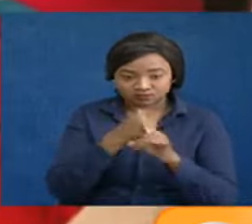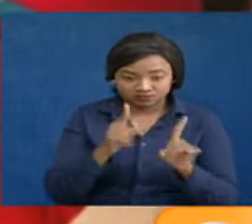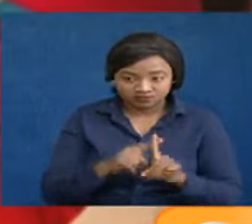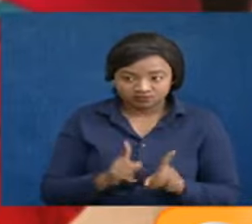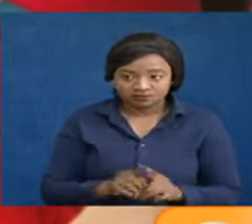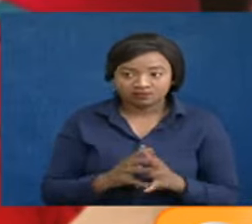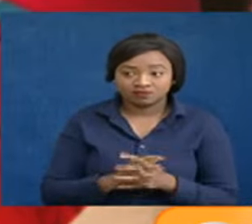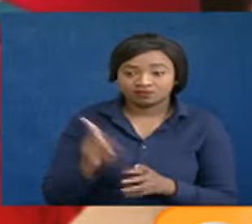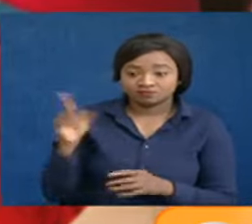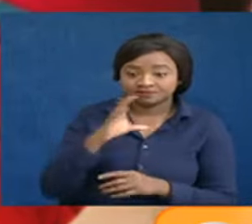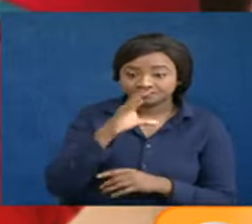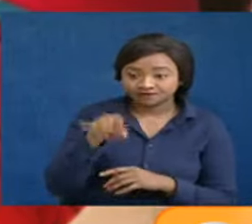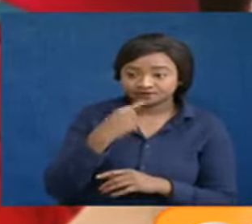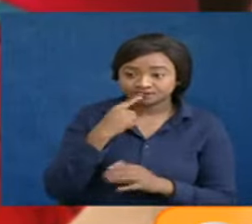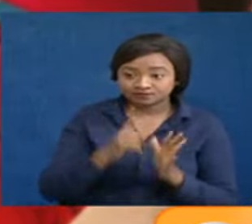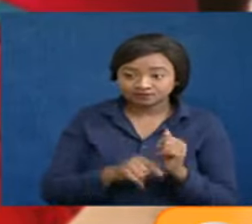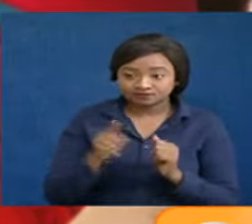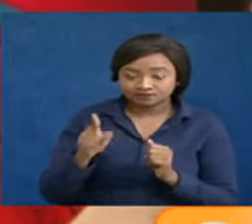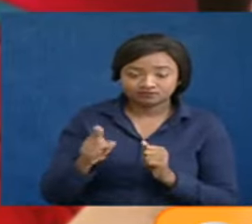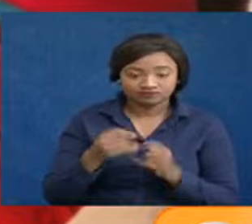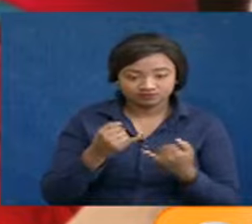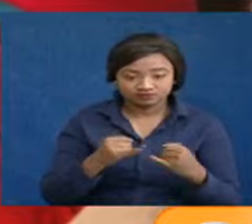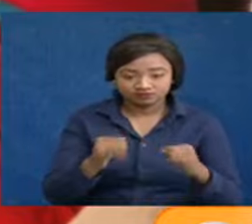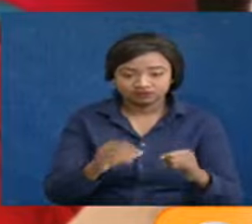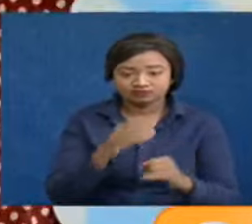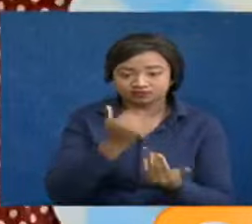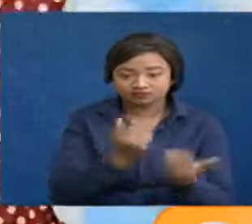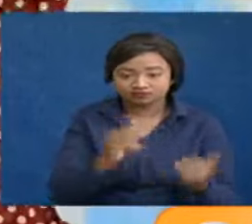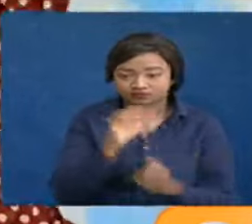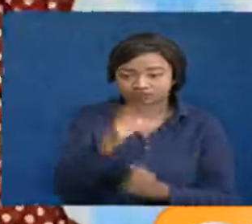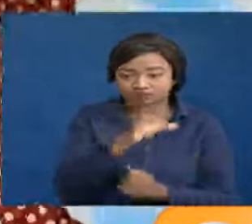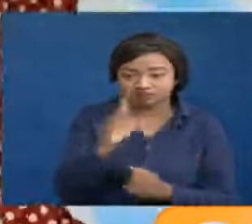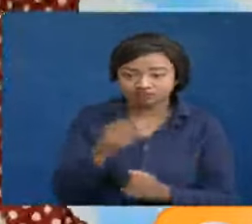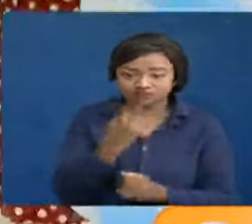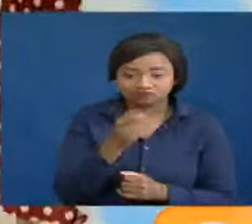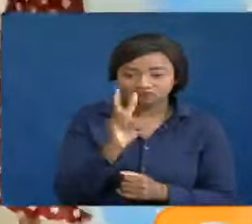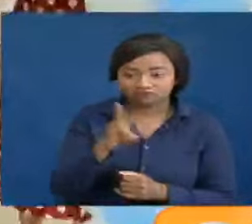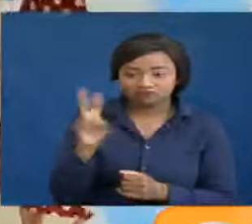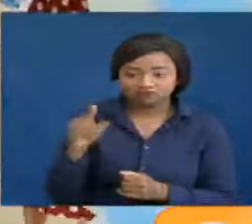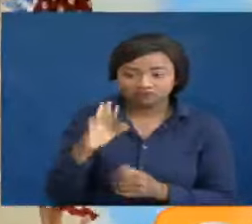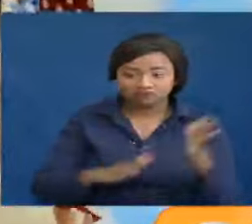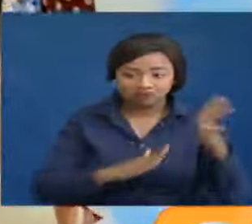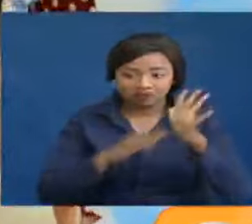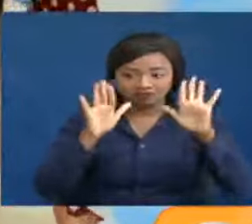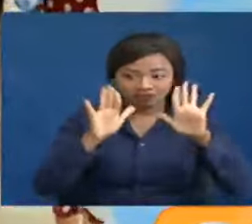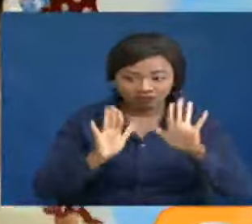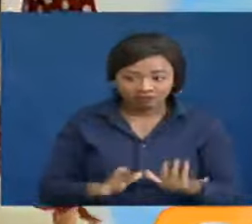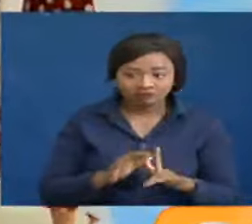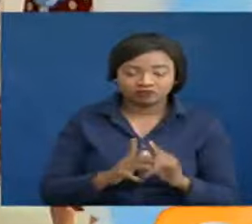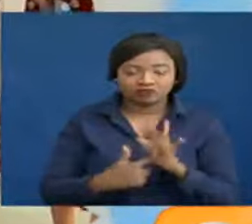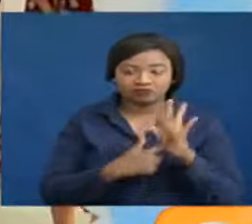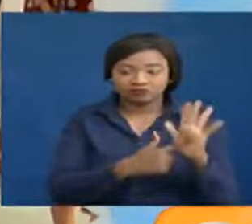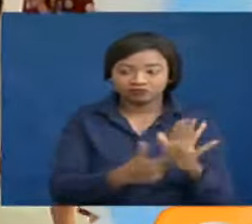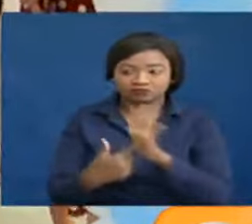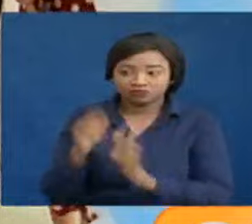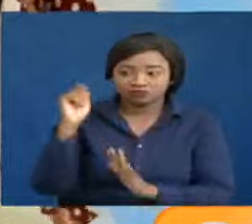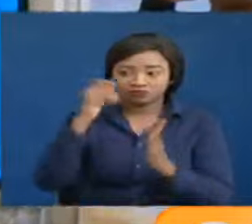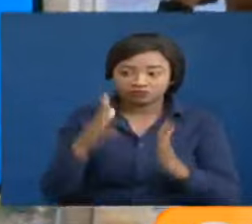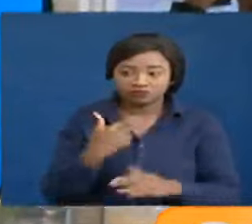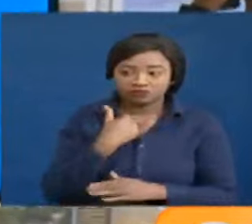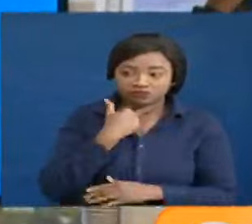CJ Koome says the enactment of the Children's Act 2022 is a monumental milestone that amplifies the voices of Kenyan